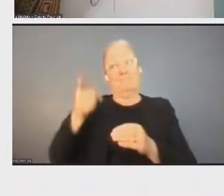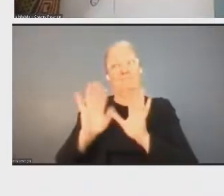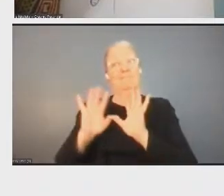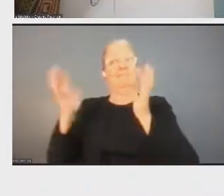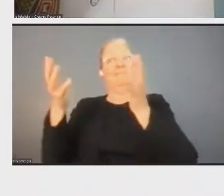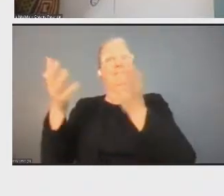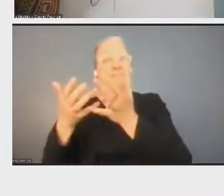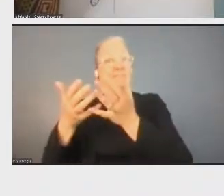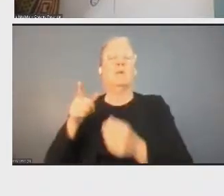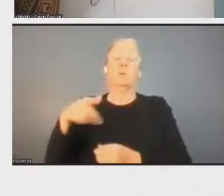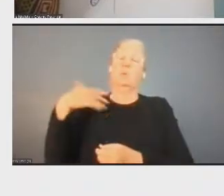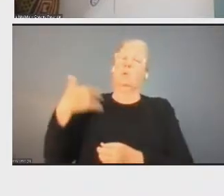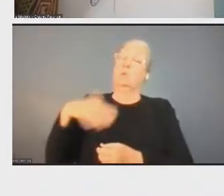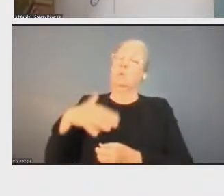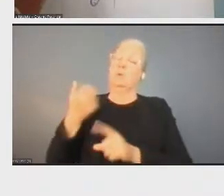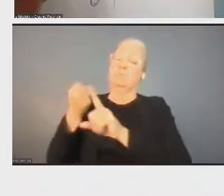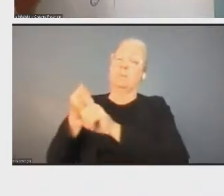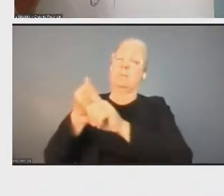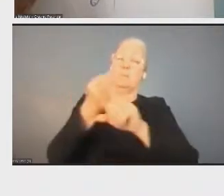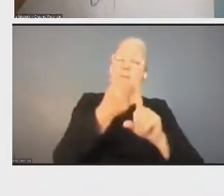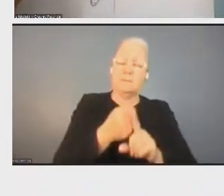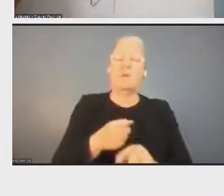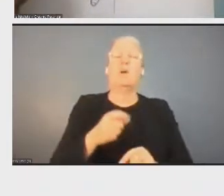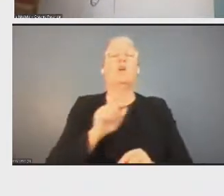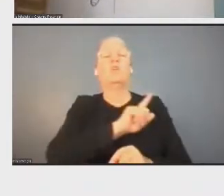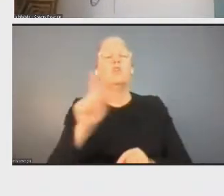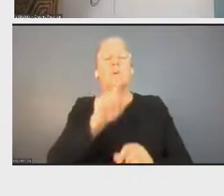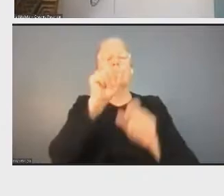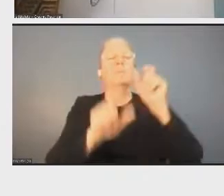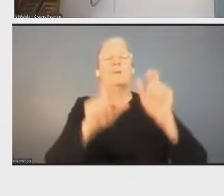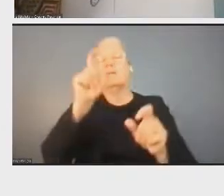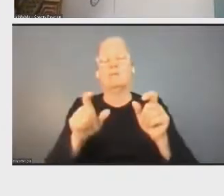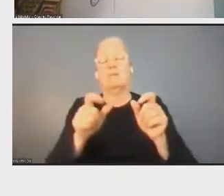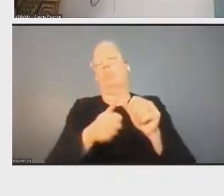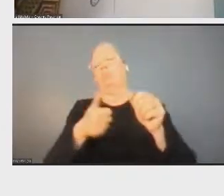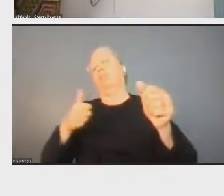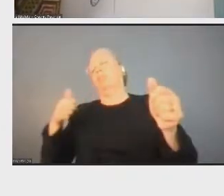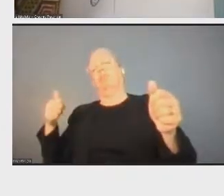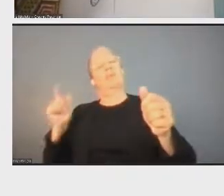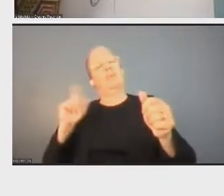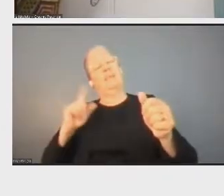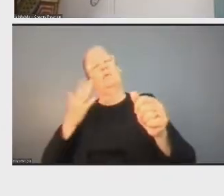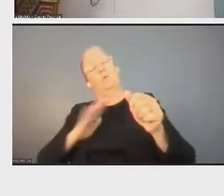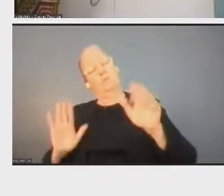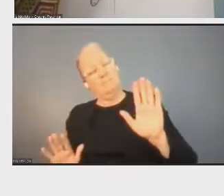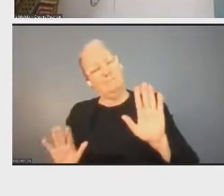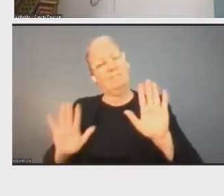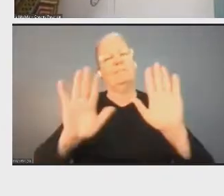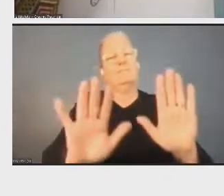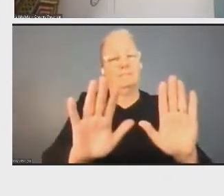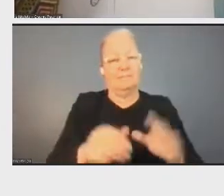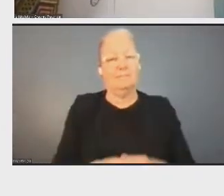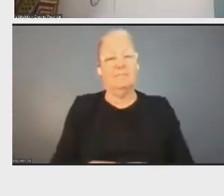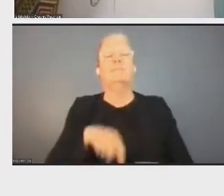leaving anyone behind. In this regard, the CDB Post-2020 Global Biodiversity